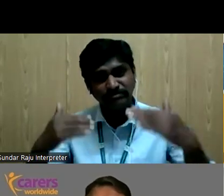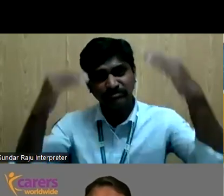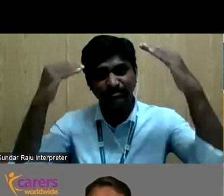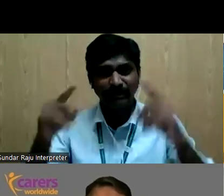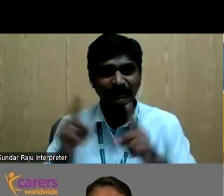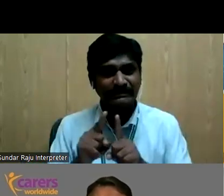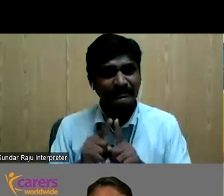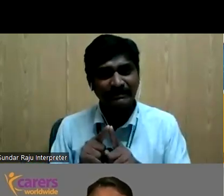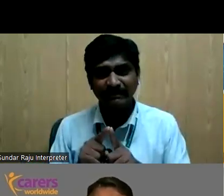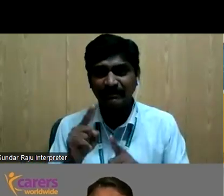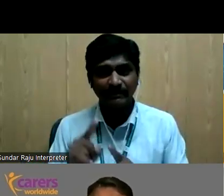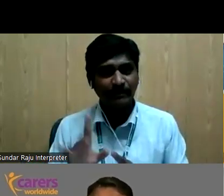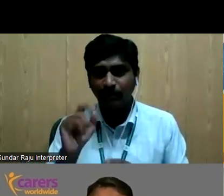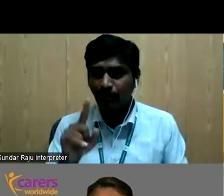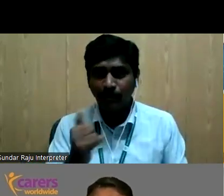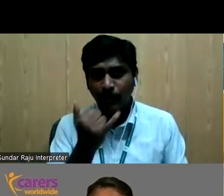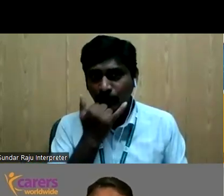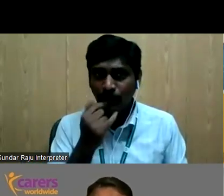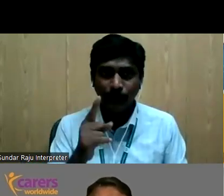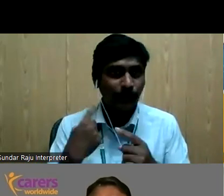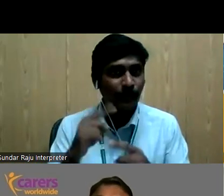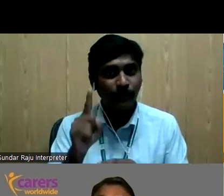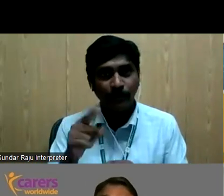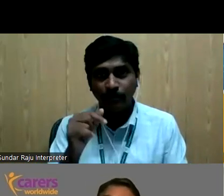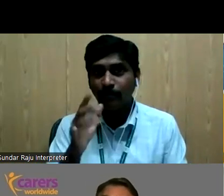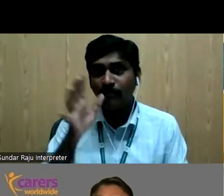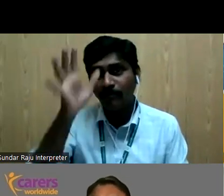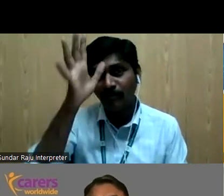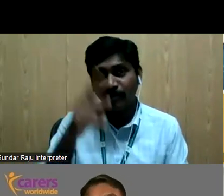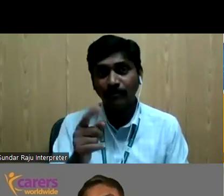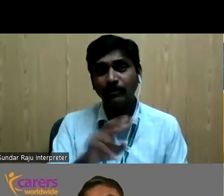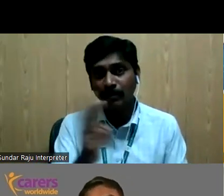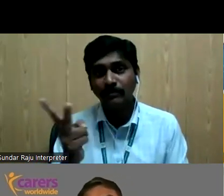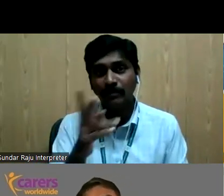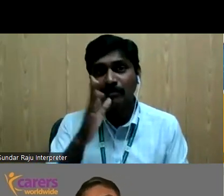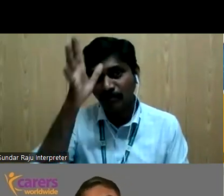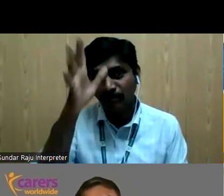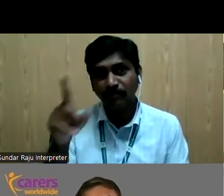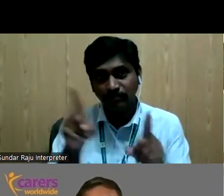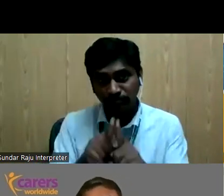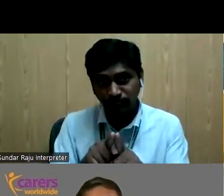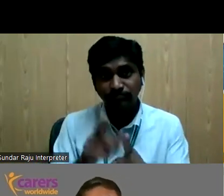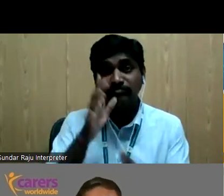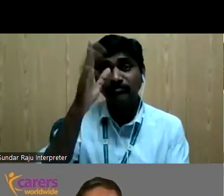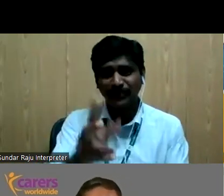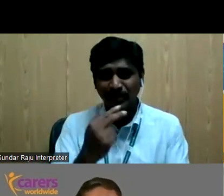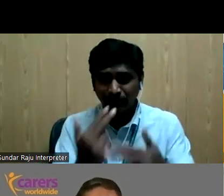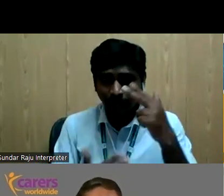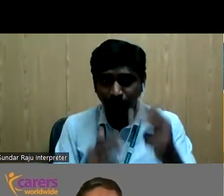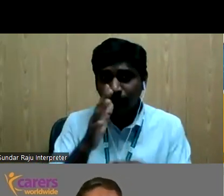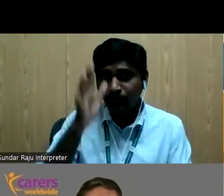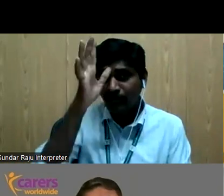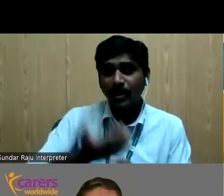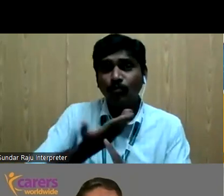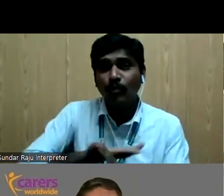as having a peer group, speaking to other parents or who are on the same journey. You spoke about parent training programs, which is something which is